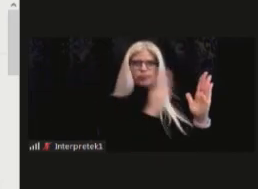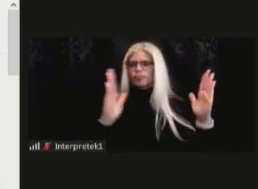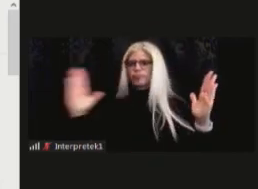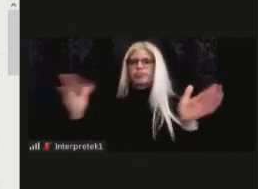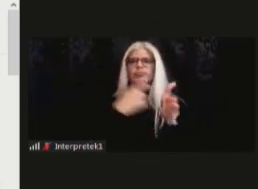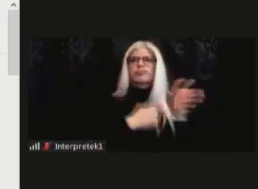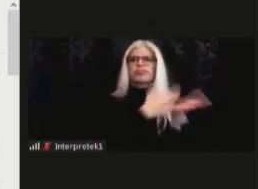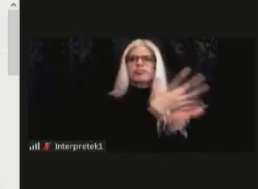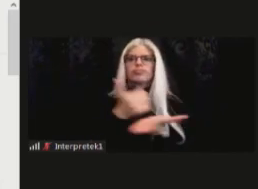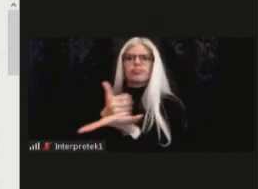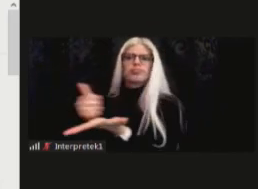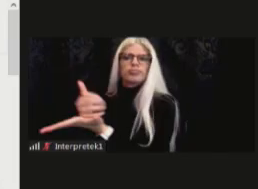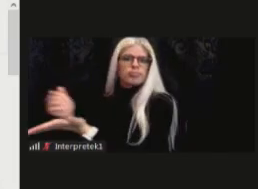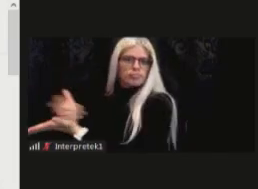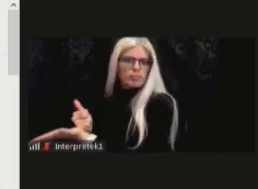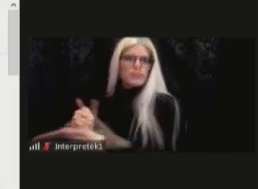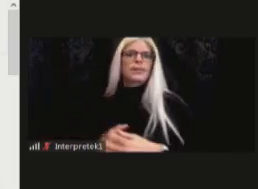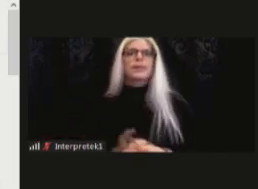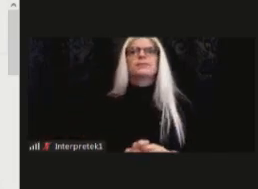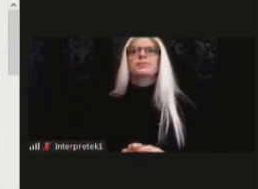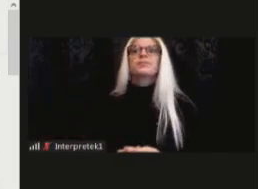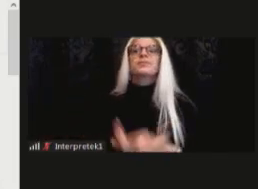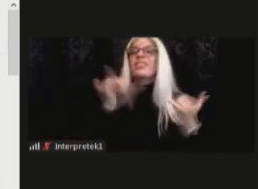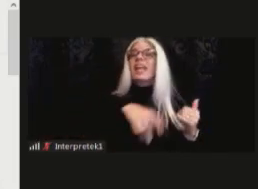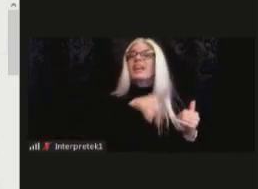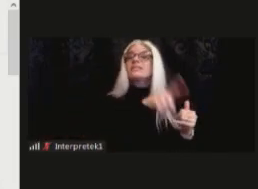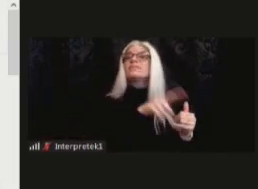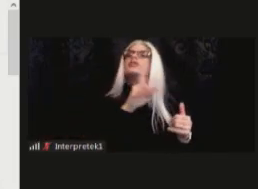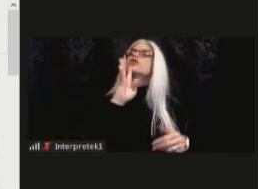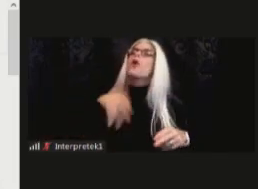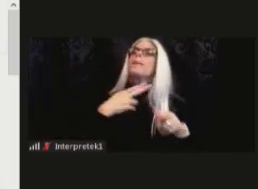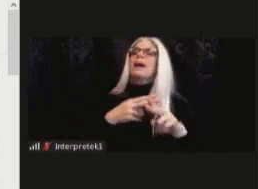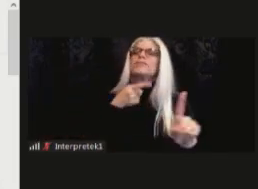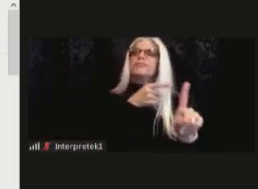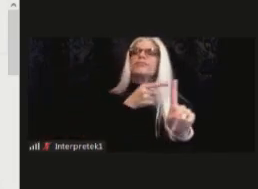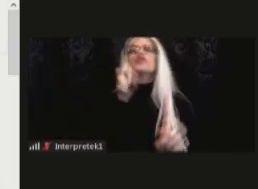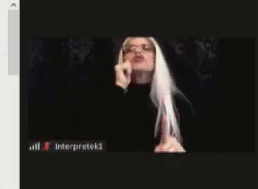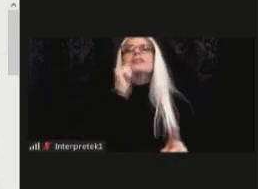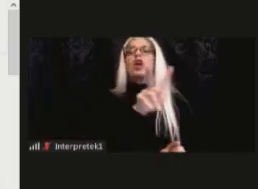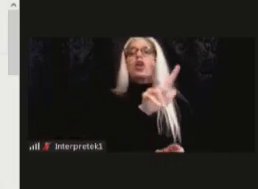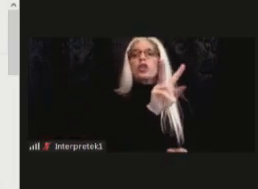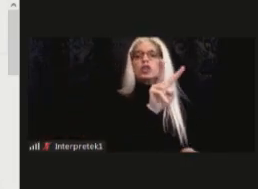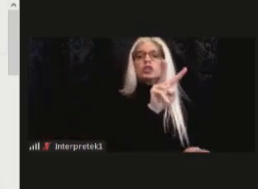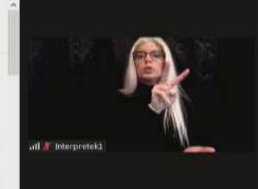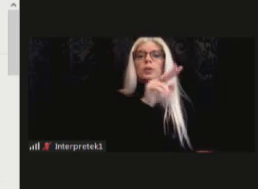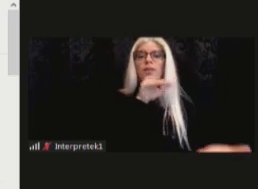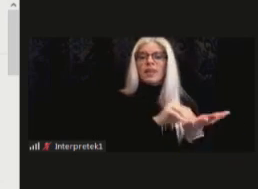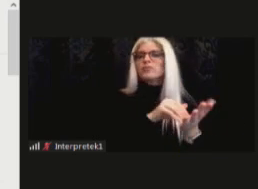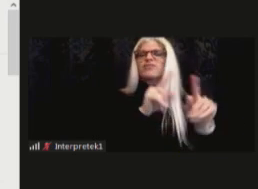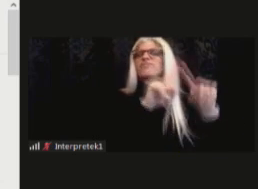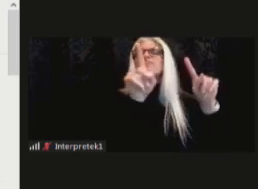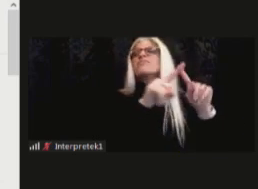Just the rest of this chart, those are kind of the main groups, but some other race 32, two or more races 29, Hispanic or